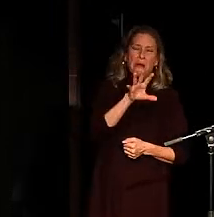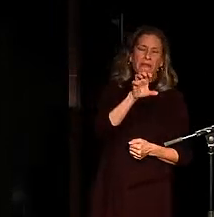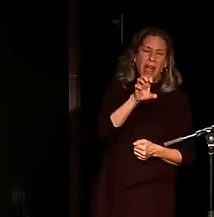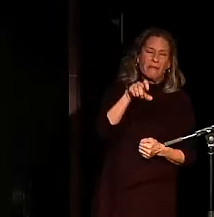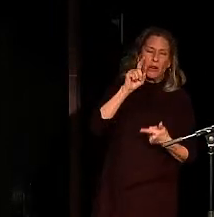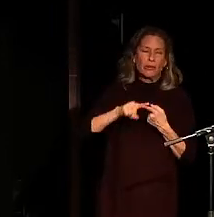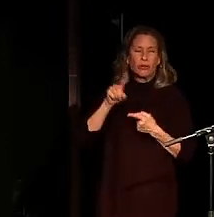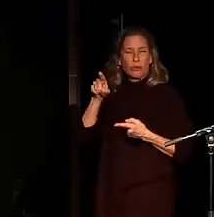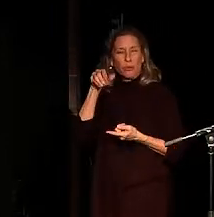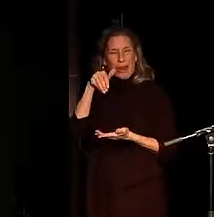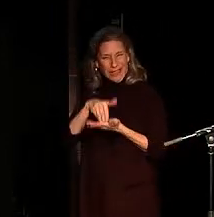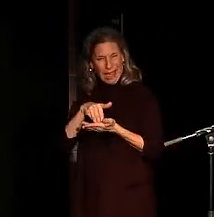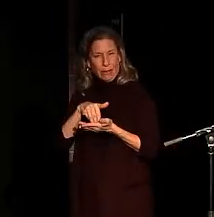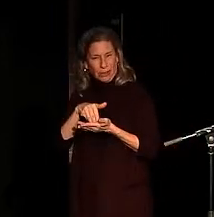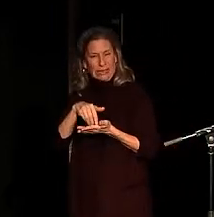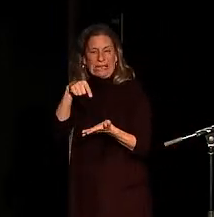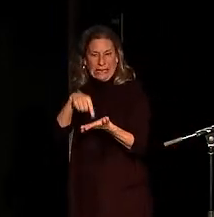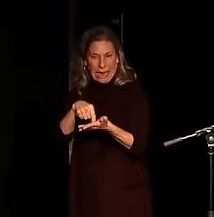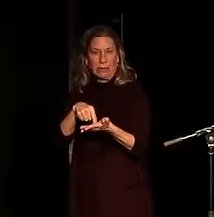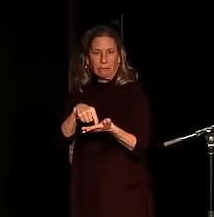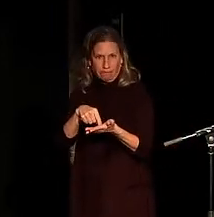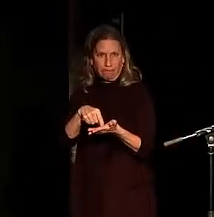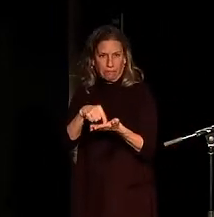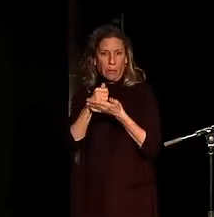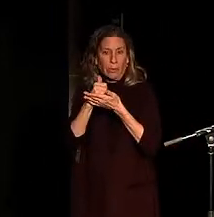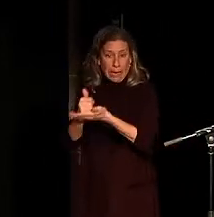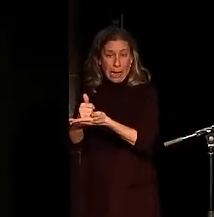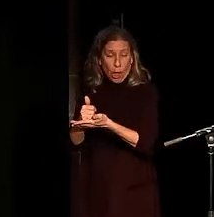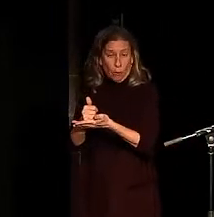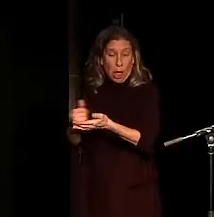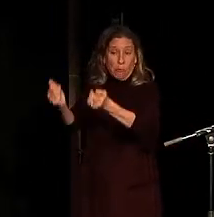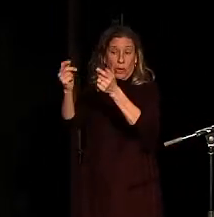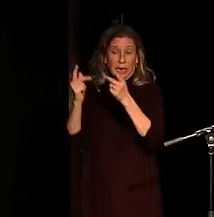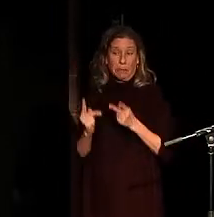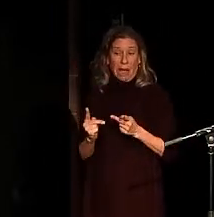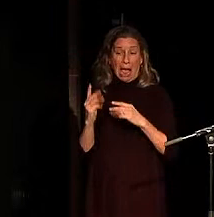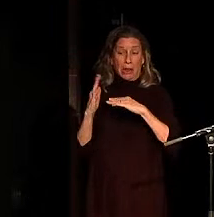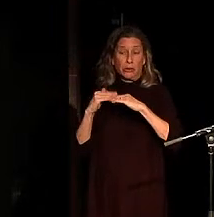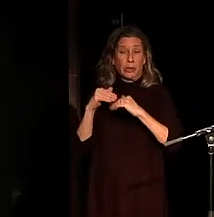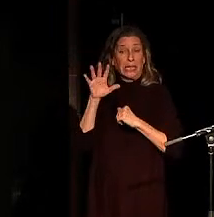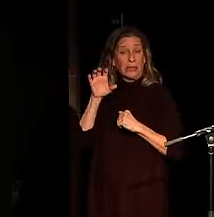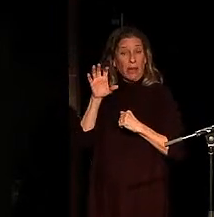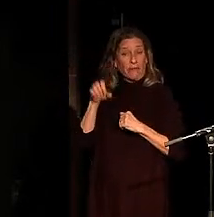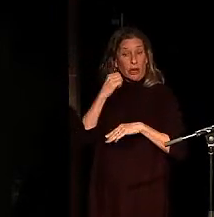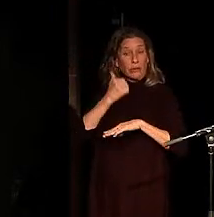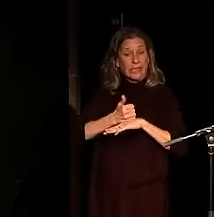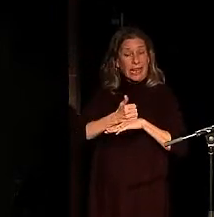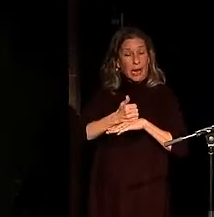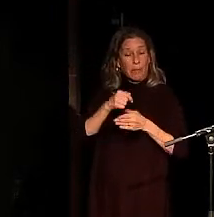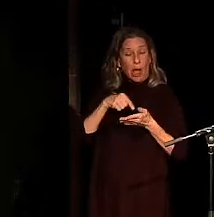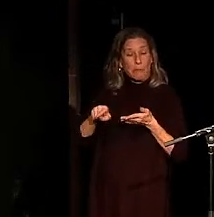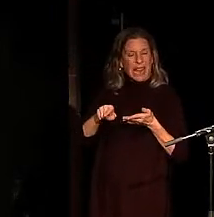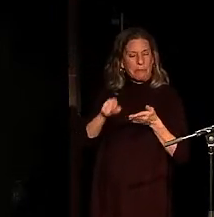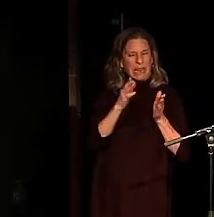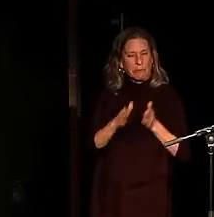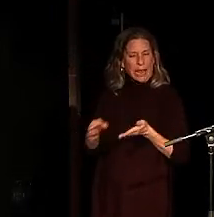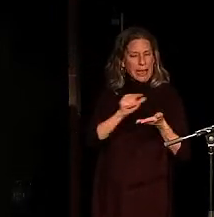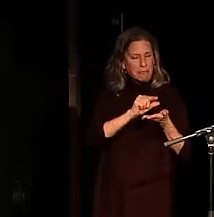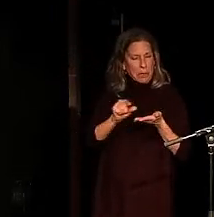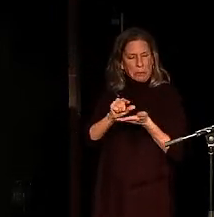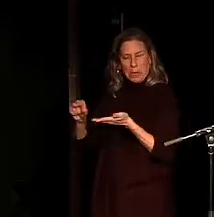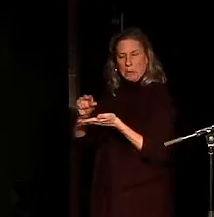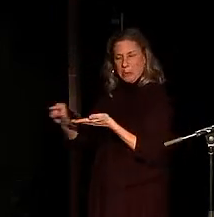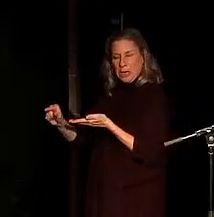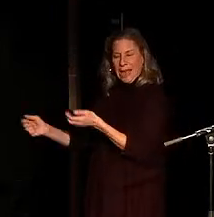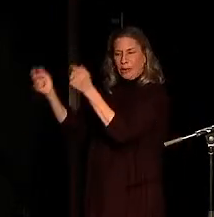and $1,000 or even $1,500 of outstanding debt, bring it back to at least $500, put them on a payment plan, and get them back in class, correct? Correct, and I'd